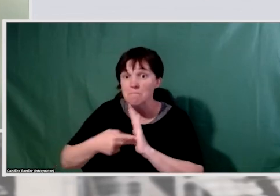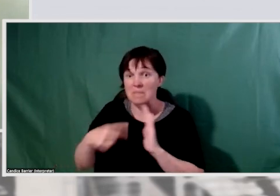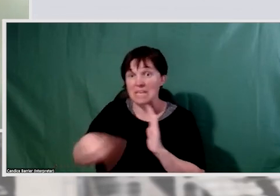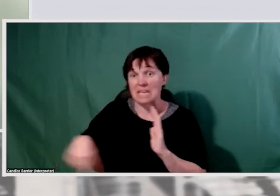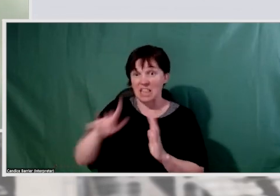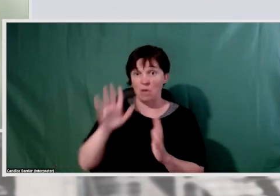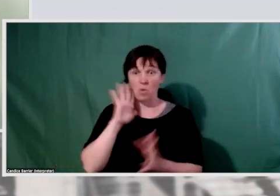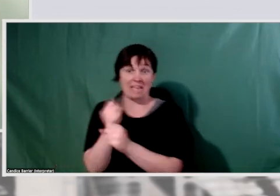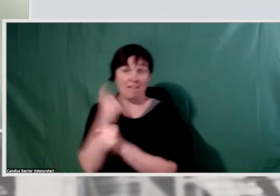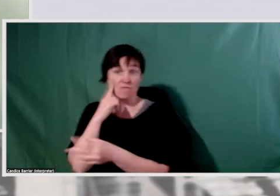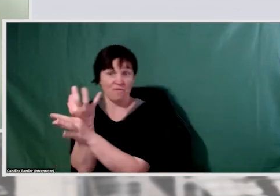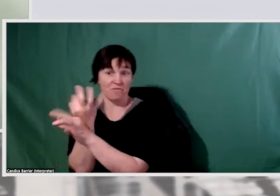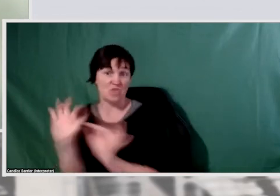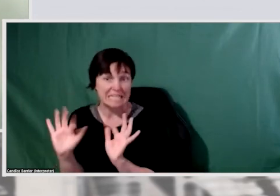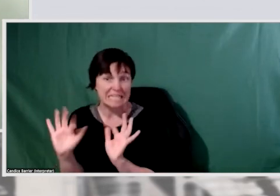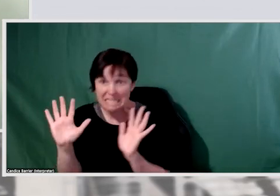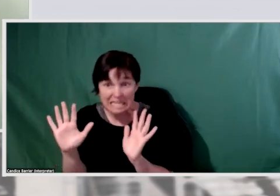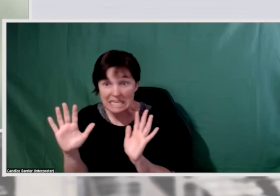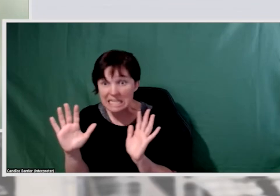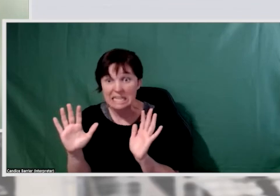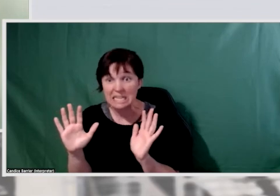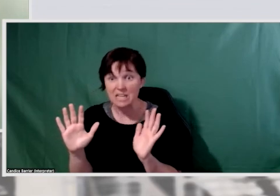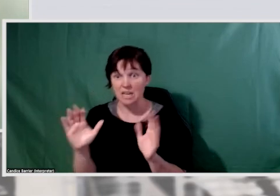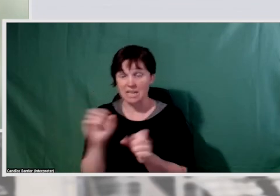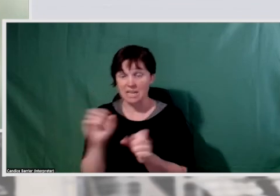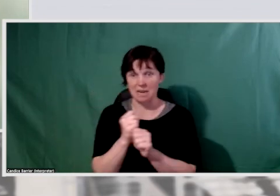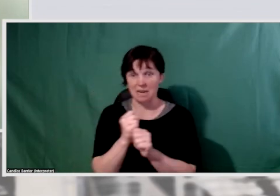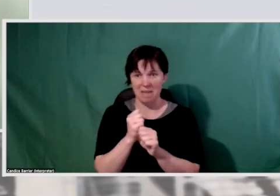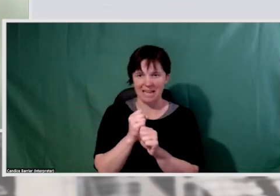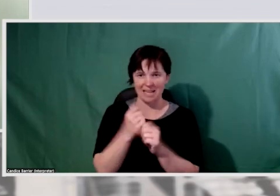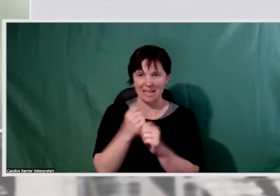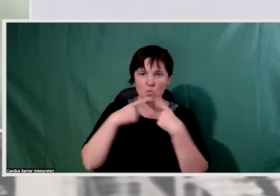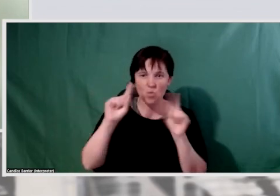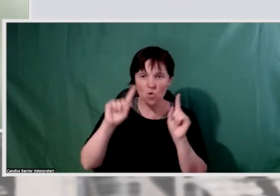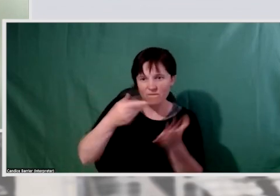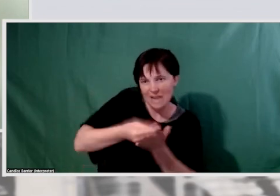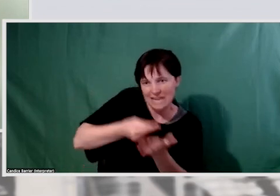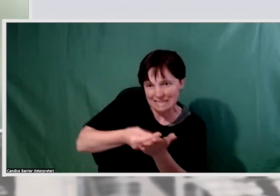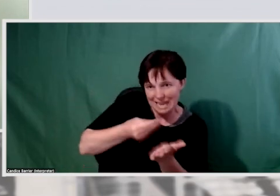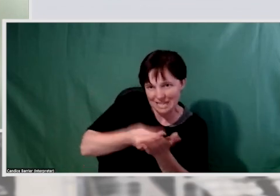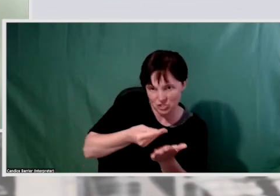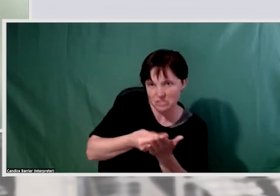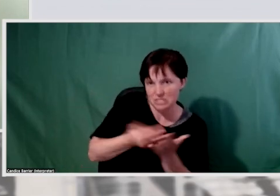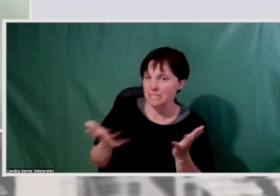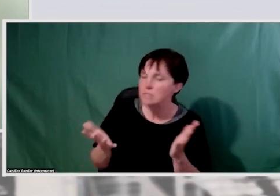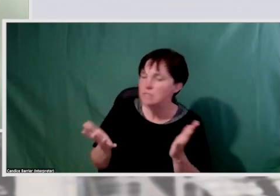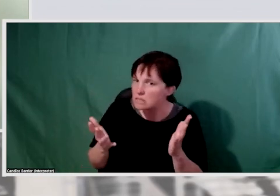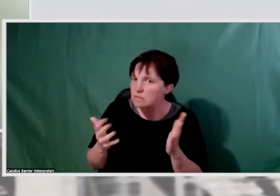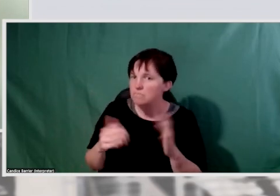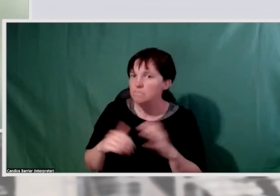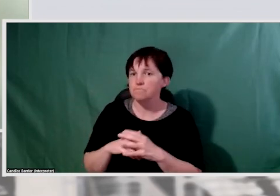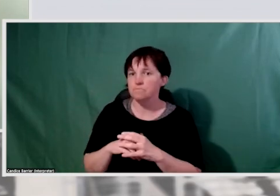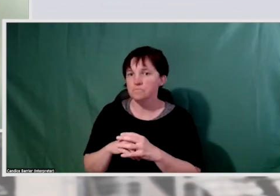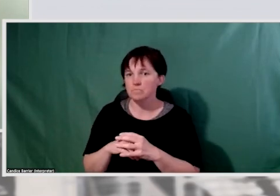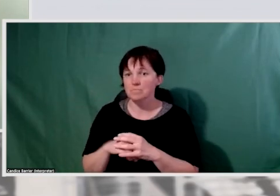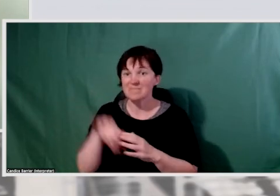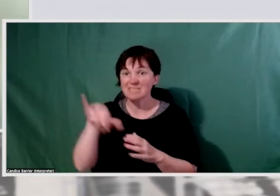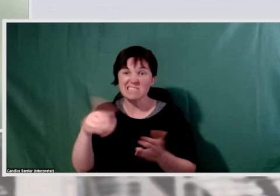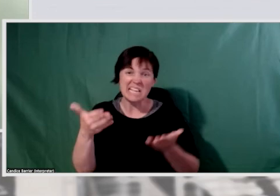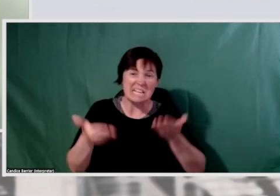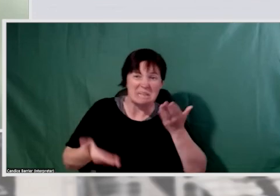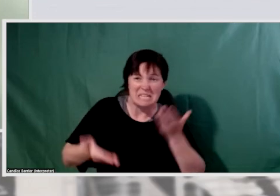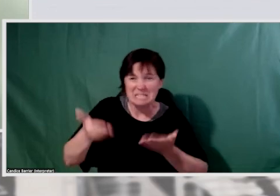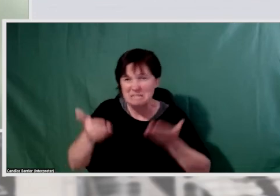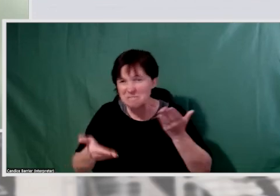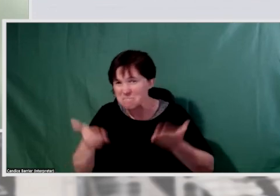free. I mean, we have to figure out the ways in which to make that work financially through the budgeting process. And that may, in some circumstances,